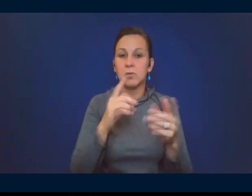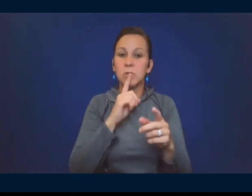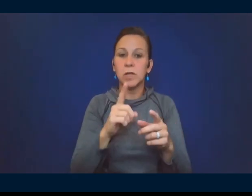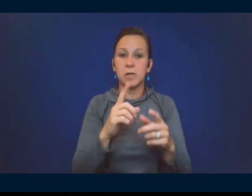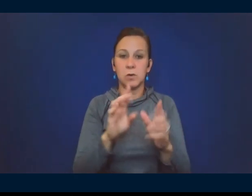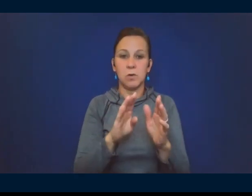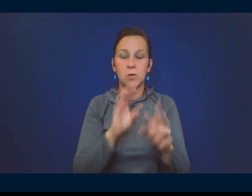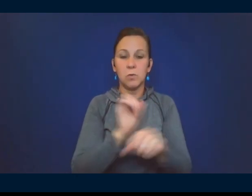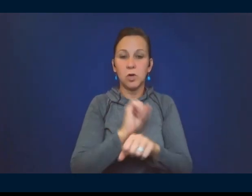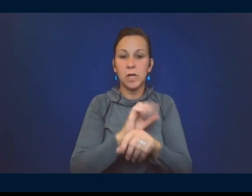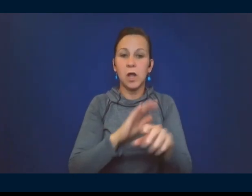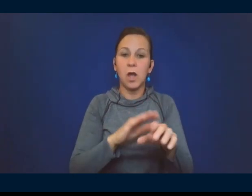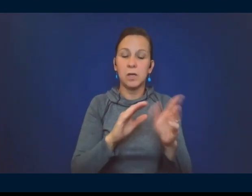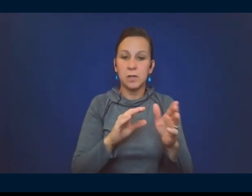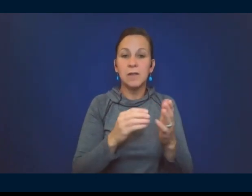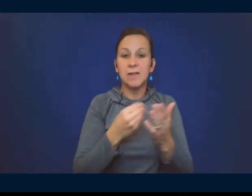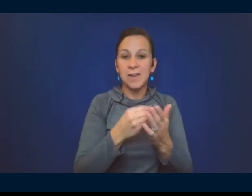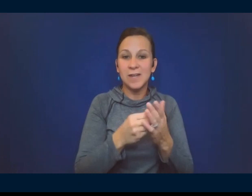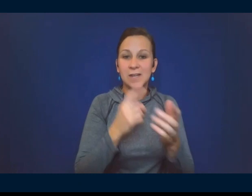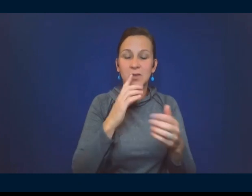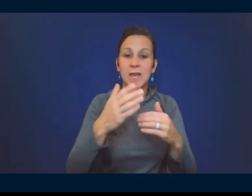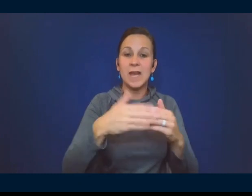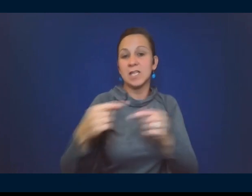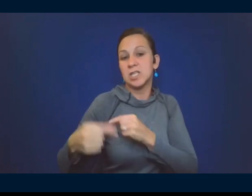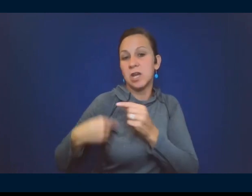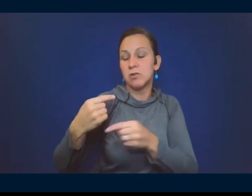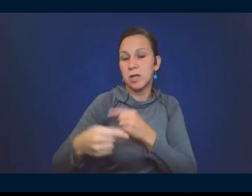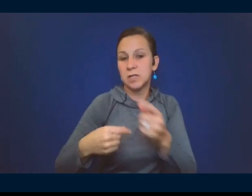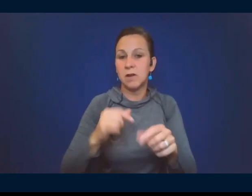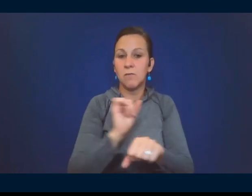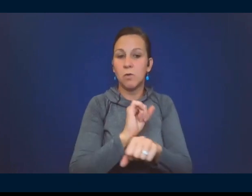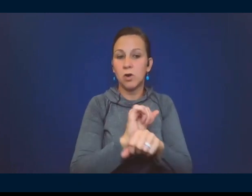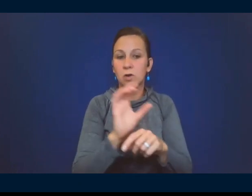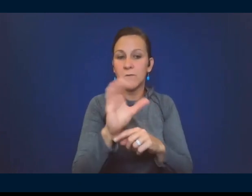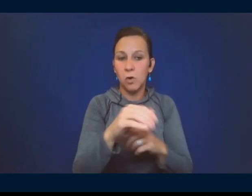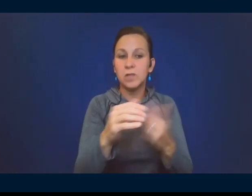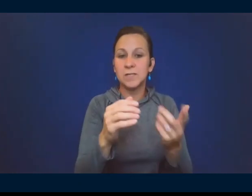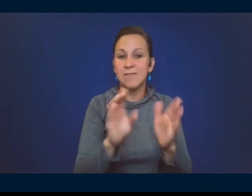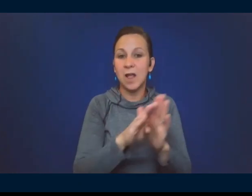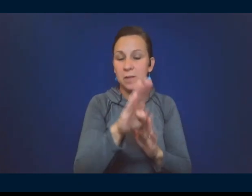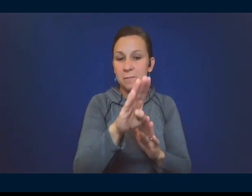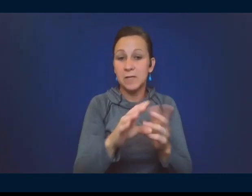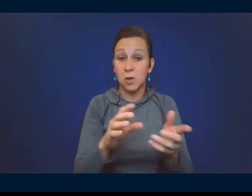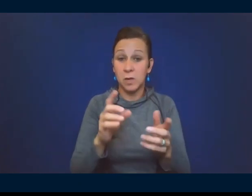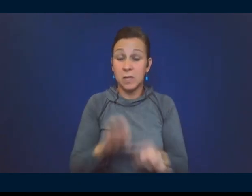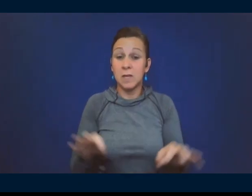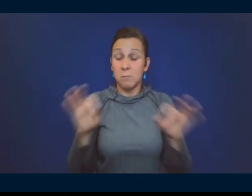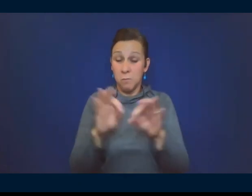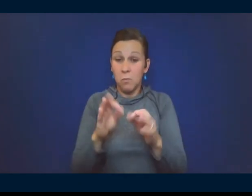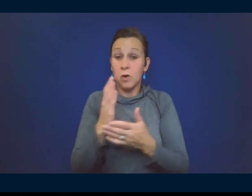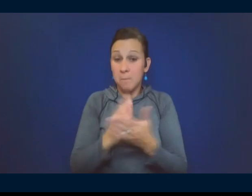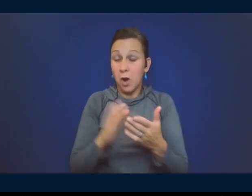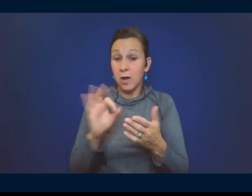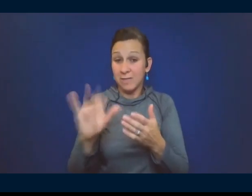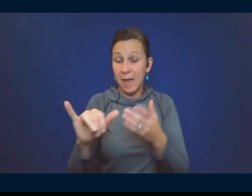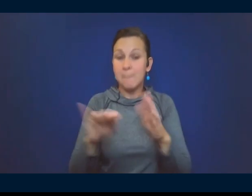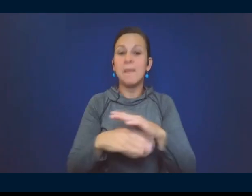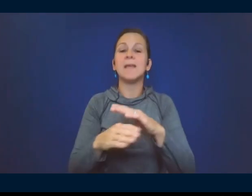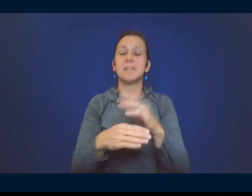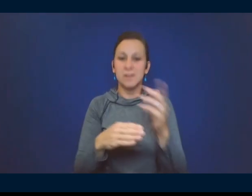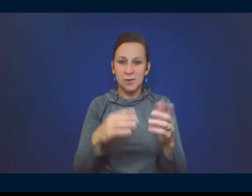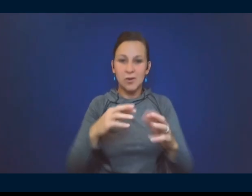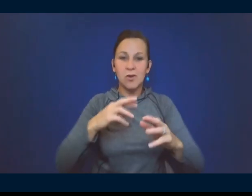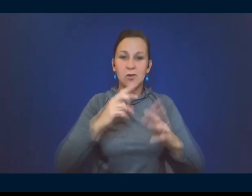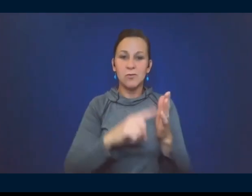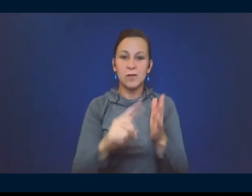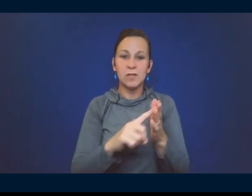the next generation of STEM workforce that's going to transform the DoD. And so a significant part of that Basic Research Office